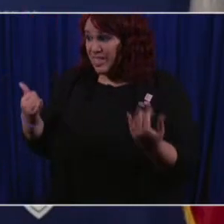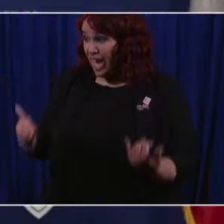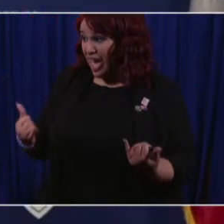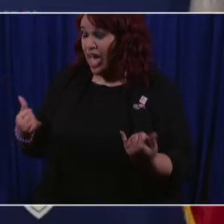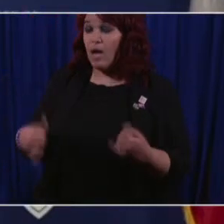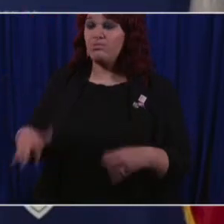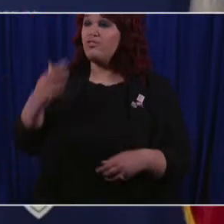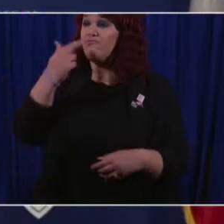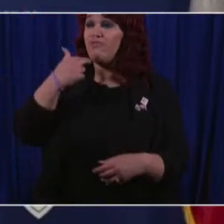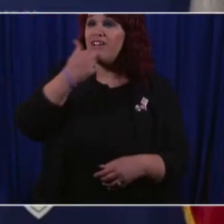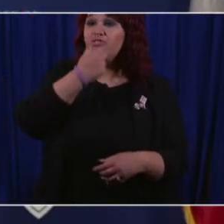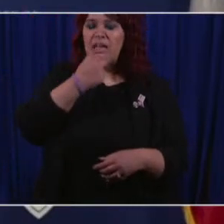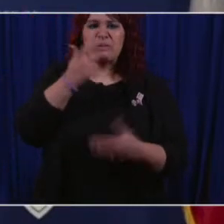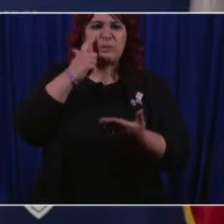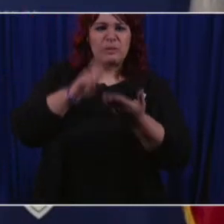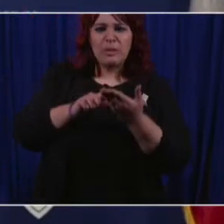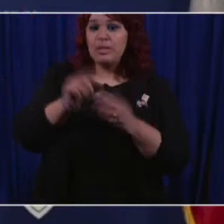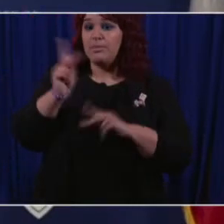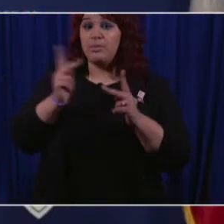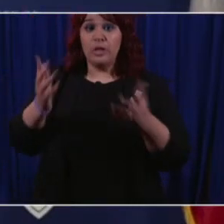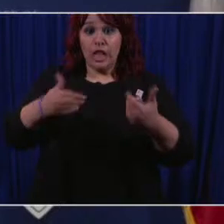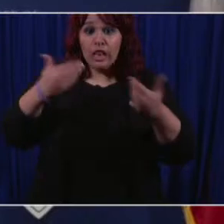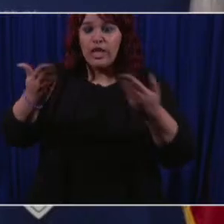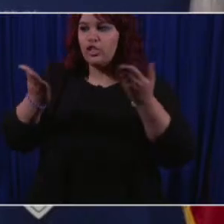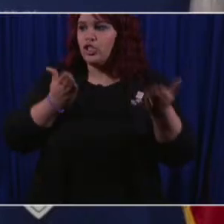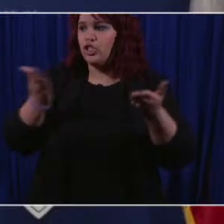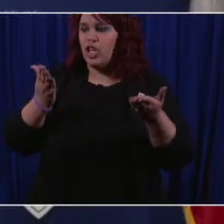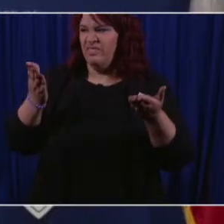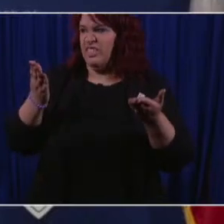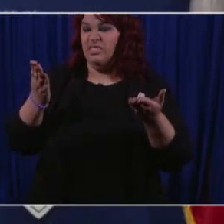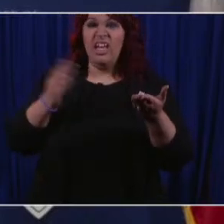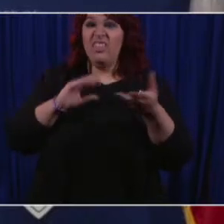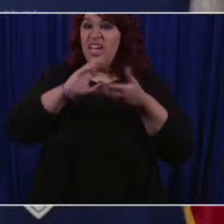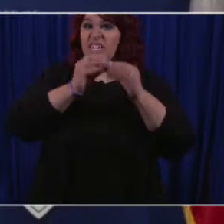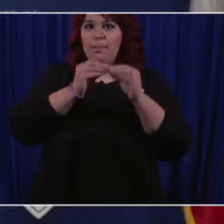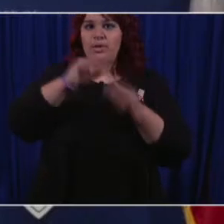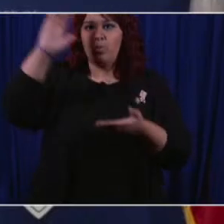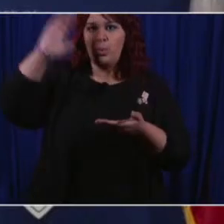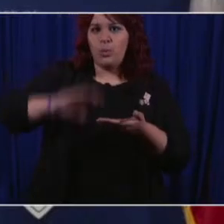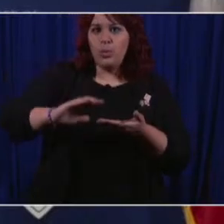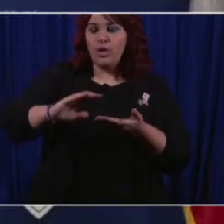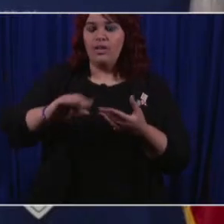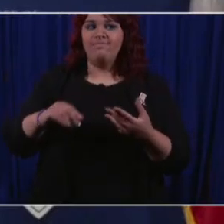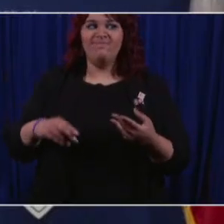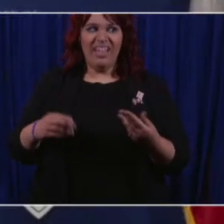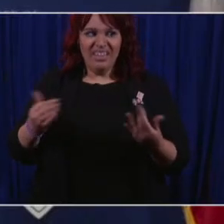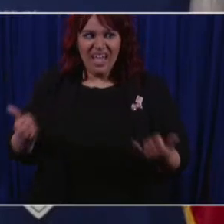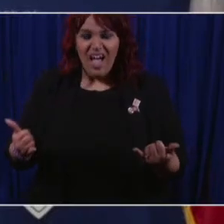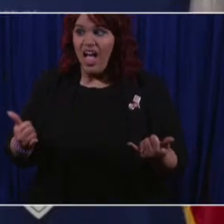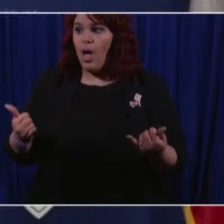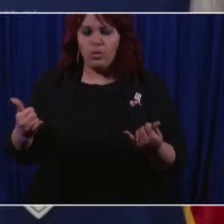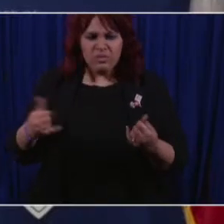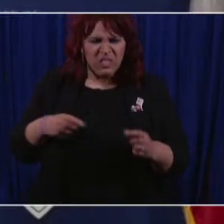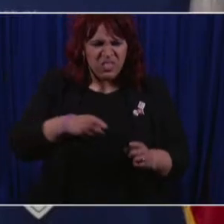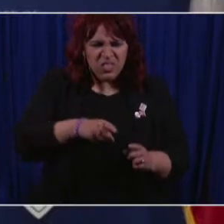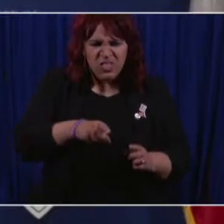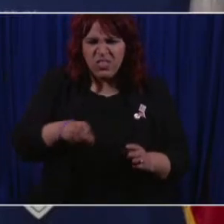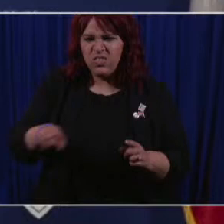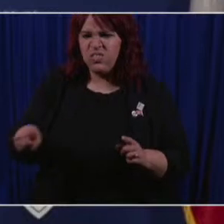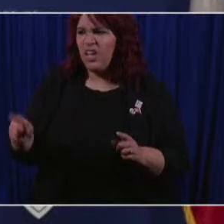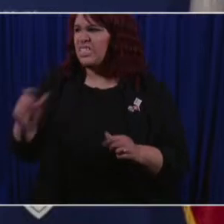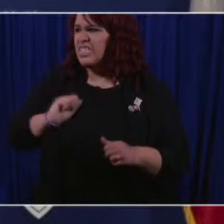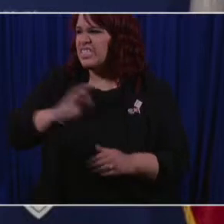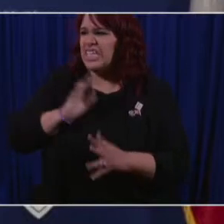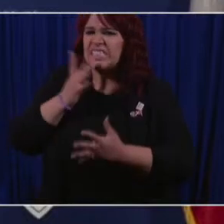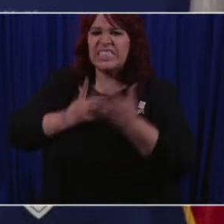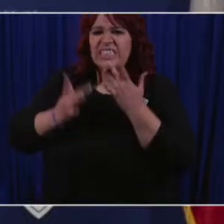is picking up, which they're thankful for, but they're short-staffed and people aren't applying. What do you think is causing this? One business owner I talked to worries